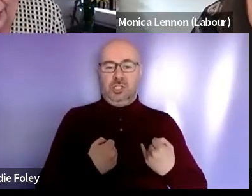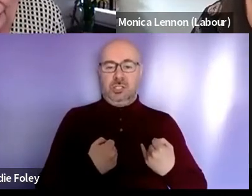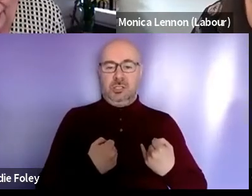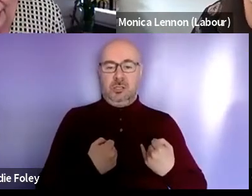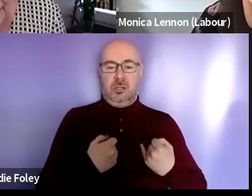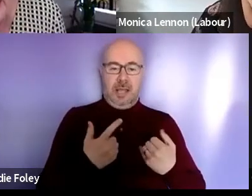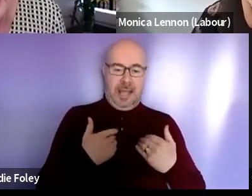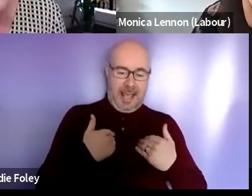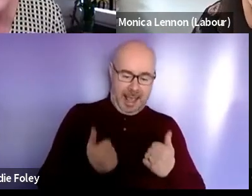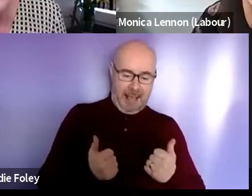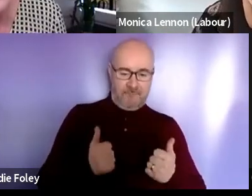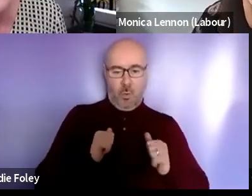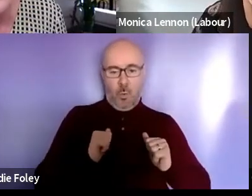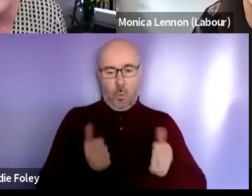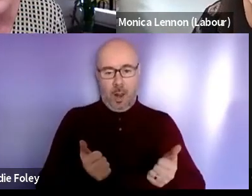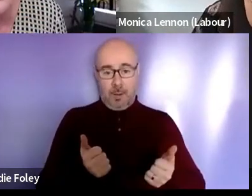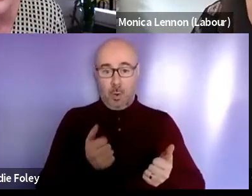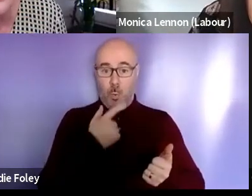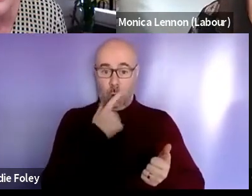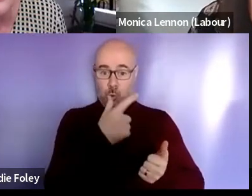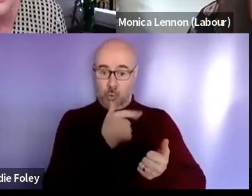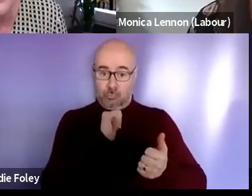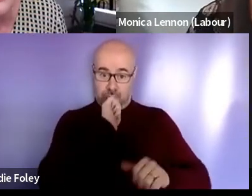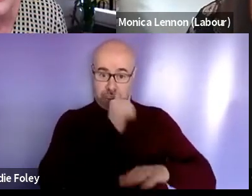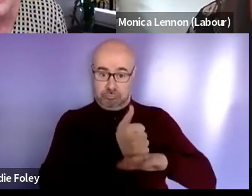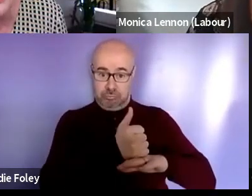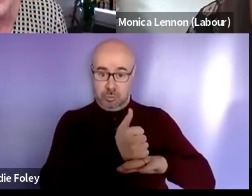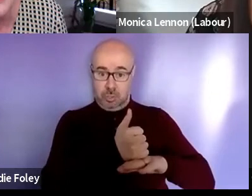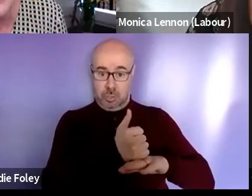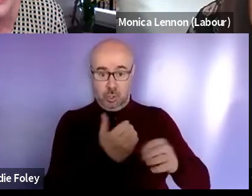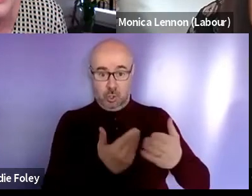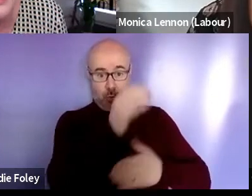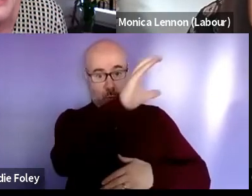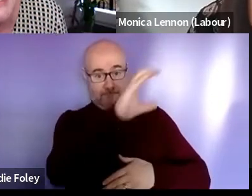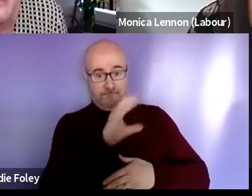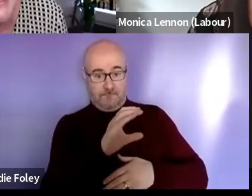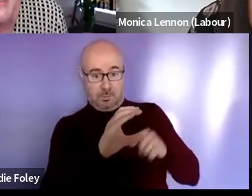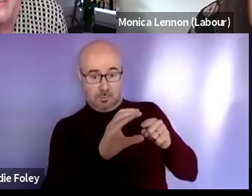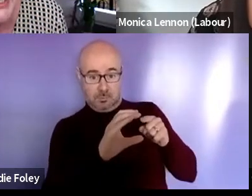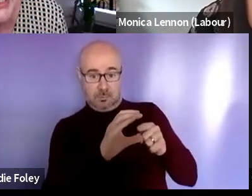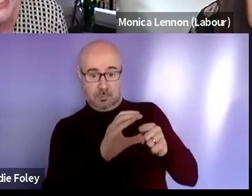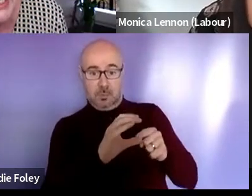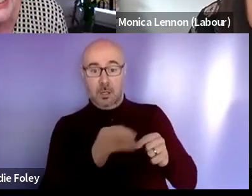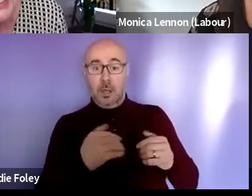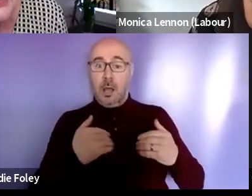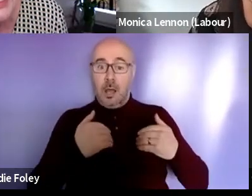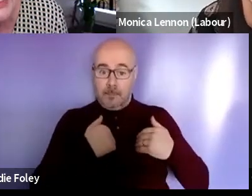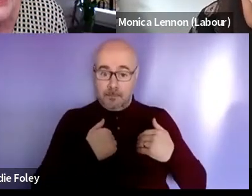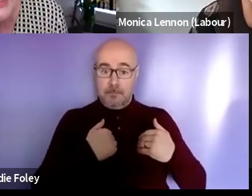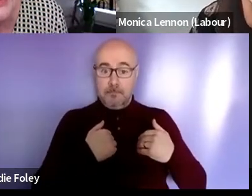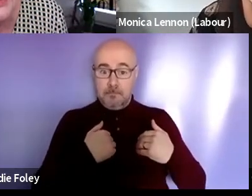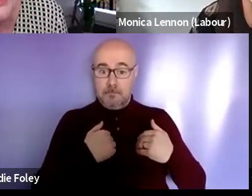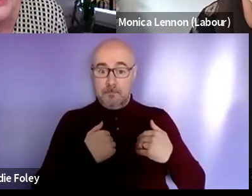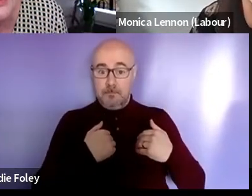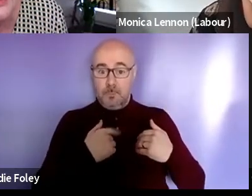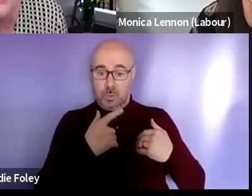and well-being? Thank you. I mean, for myself, that's encountered over a substantial 5-figure